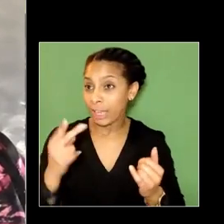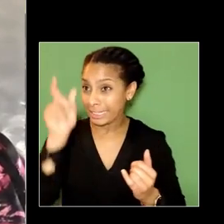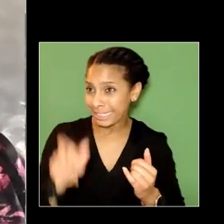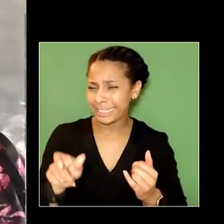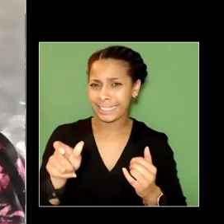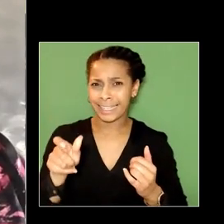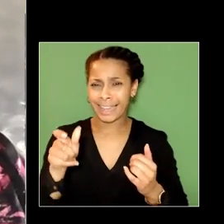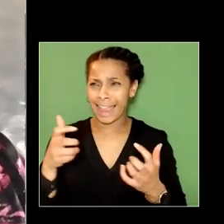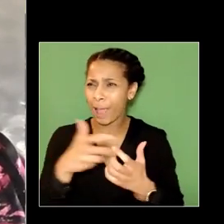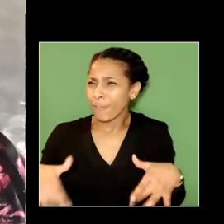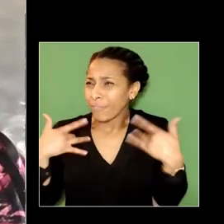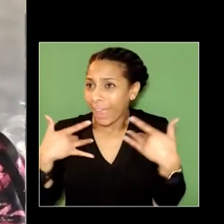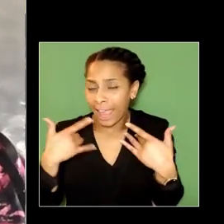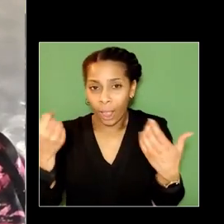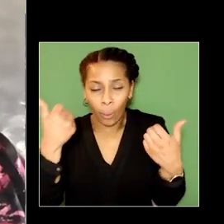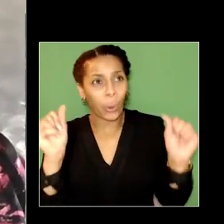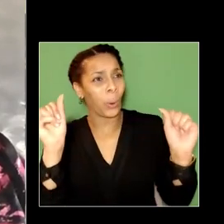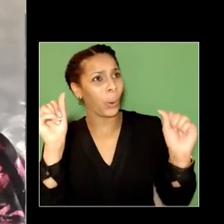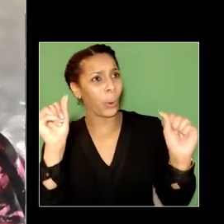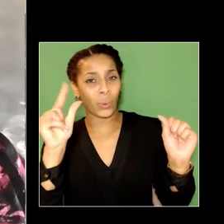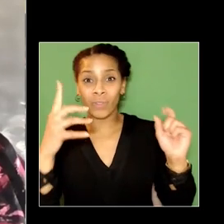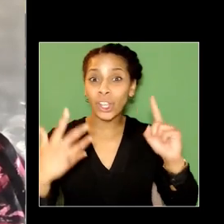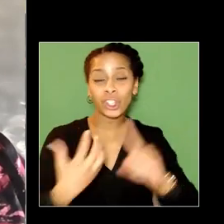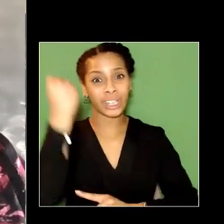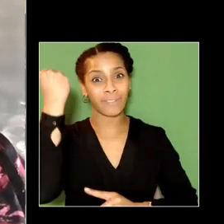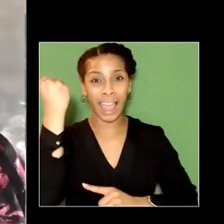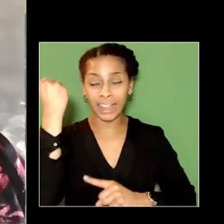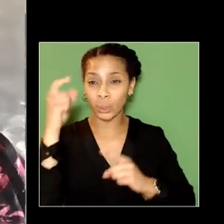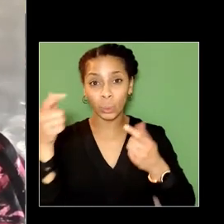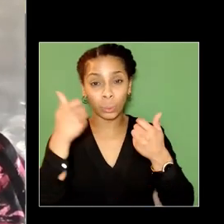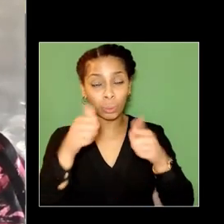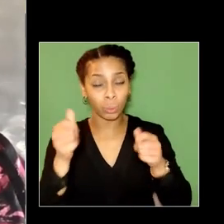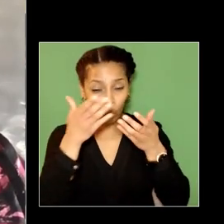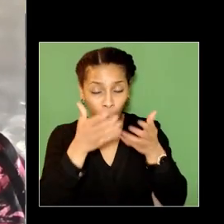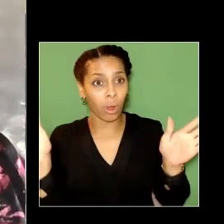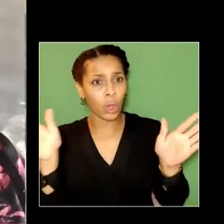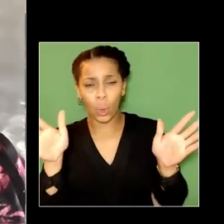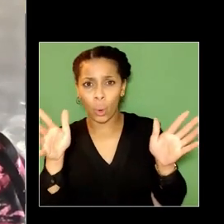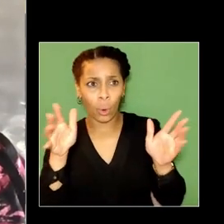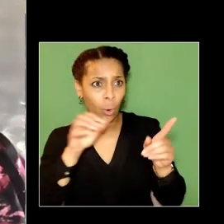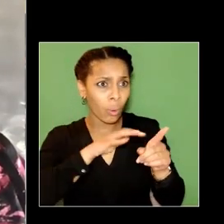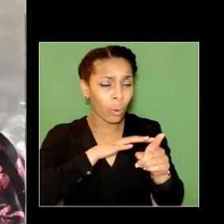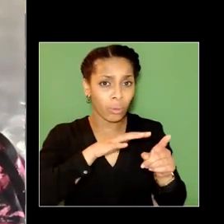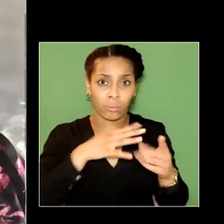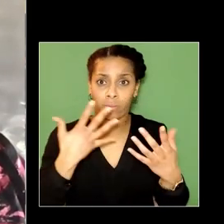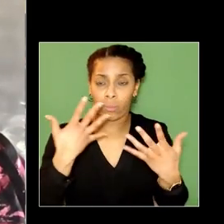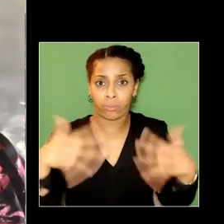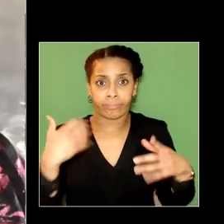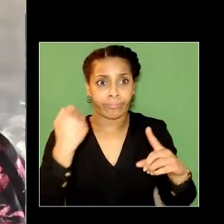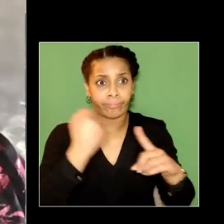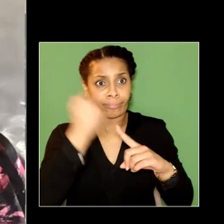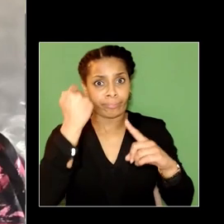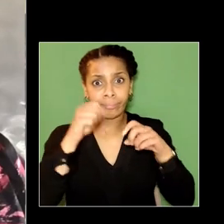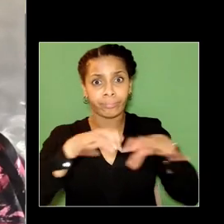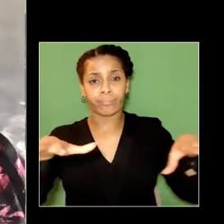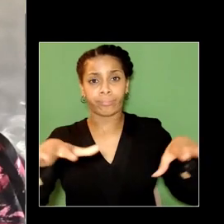large scale, to have reached so many people in such an emotional way? Wow, God, I didn't know that. So I need to go and